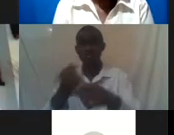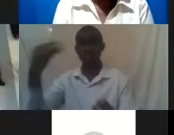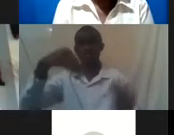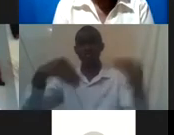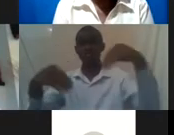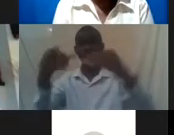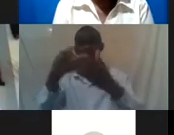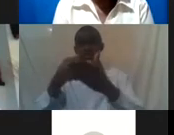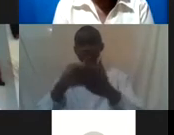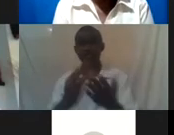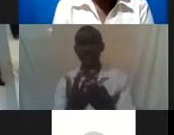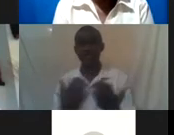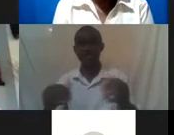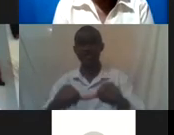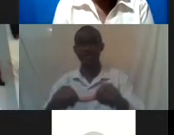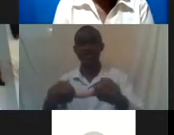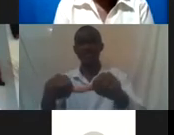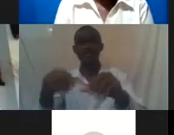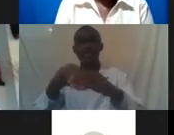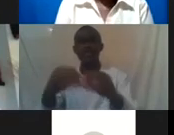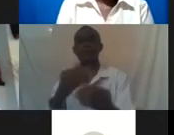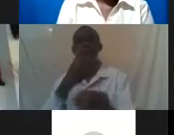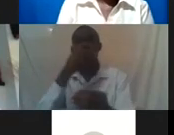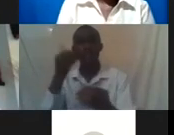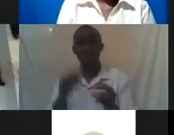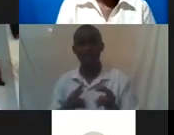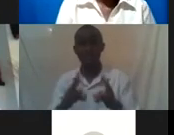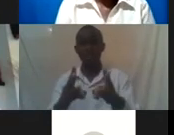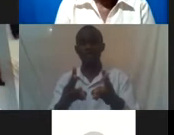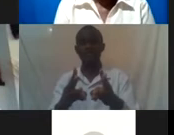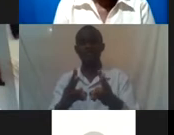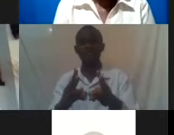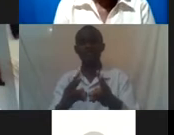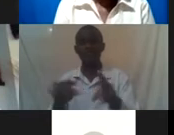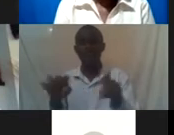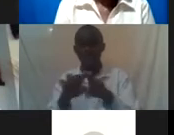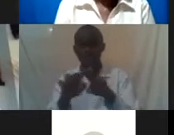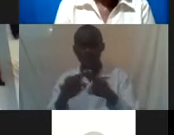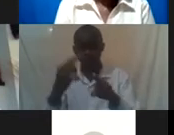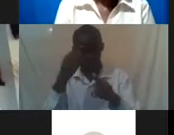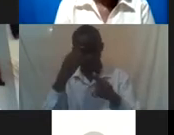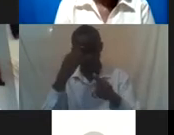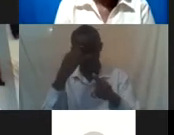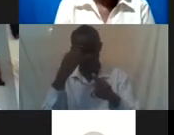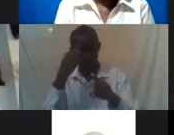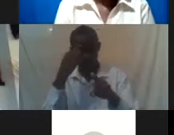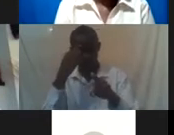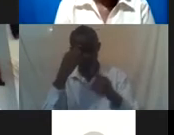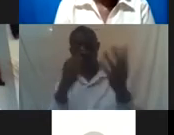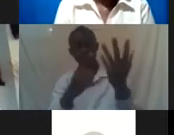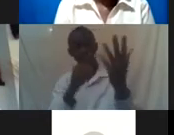on in a better way. And to just highlight my fears